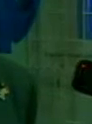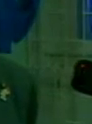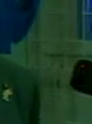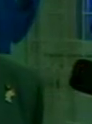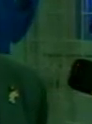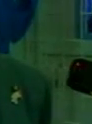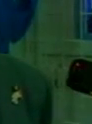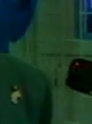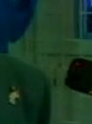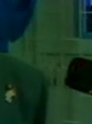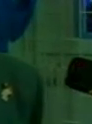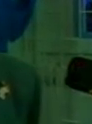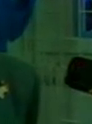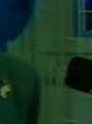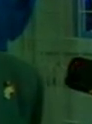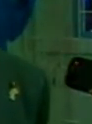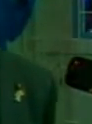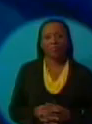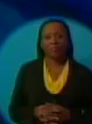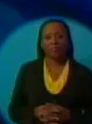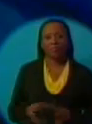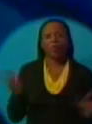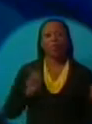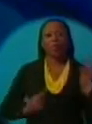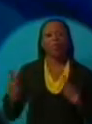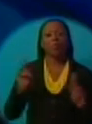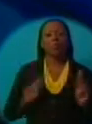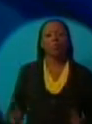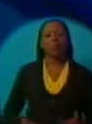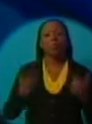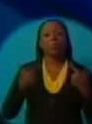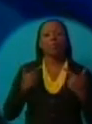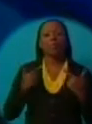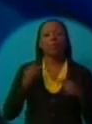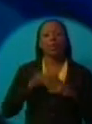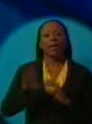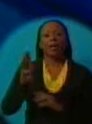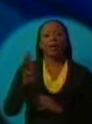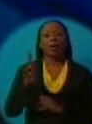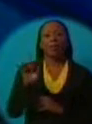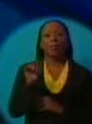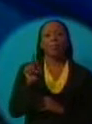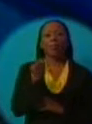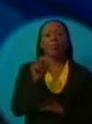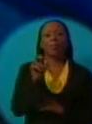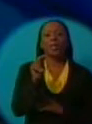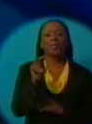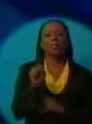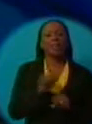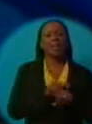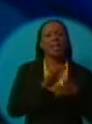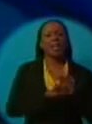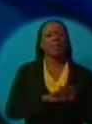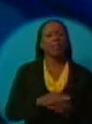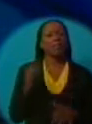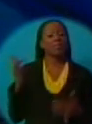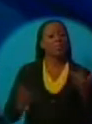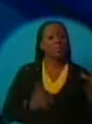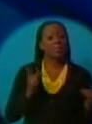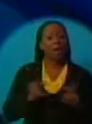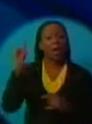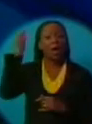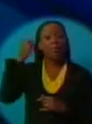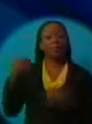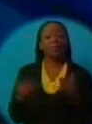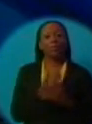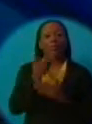Barbados industry, it is for Barbados. Residents of Valerie in Britain's Sills, St. Michael, are excited about the government's latest housing